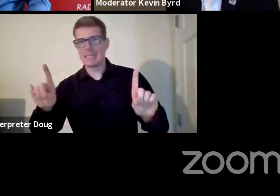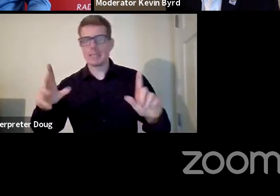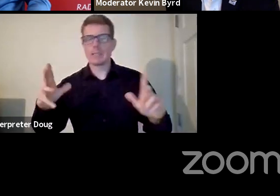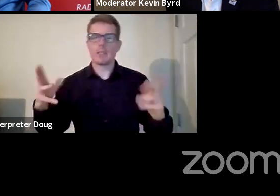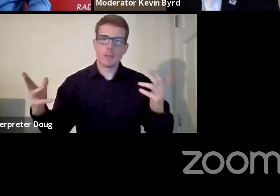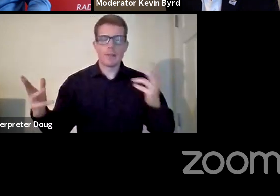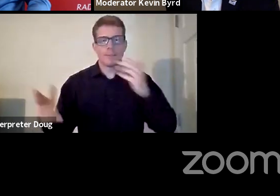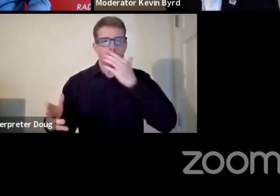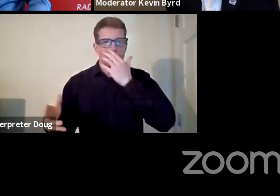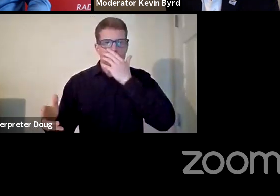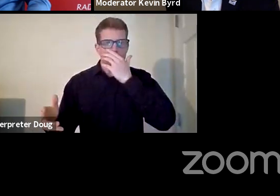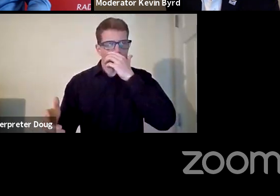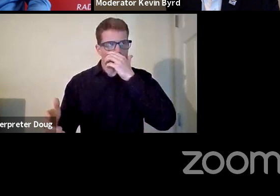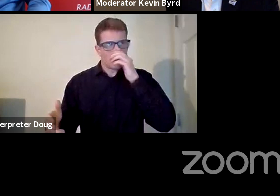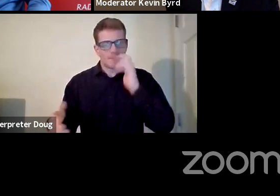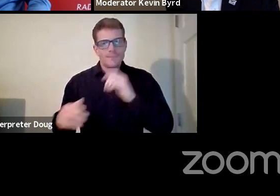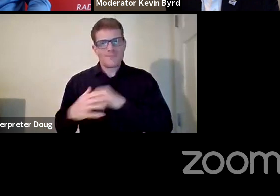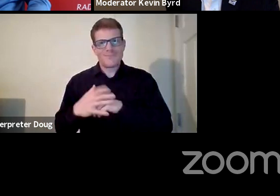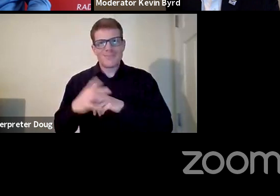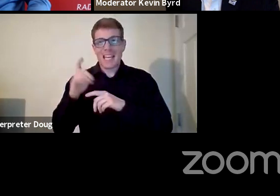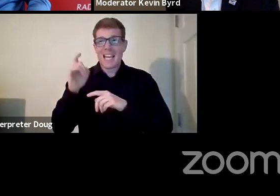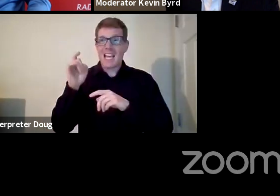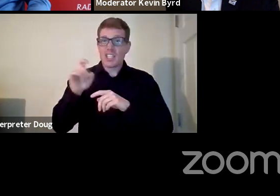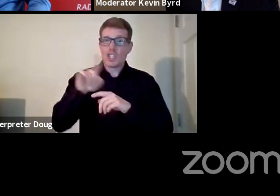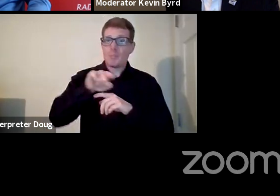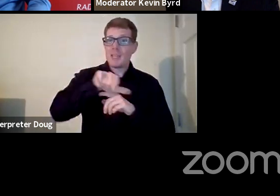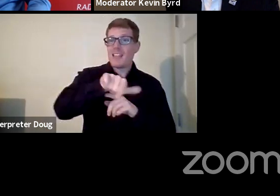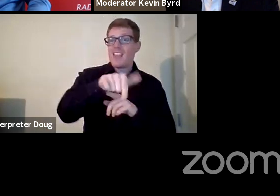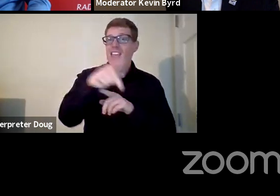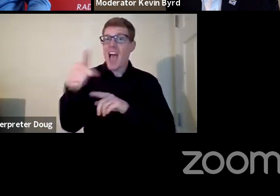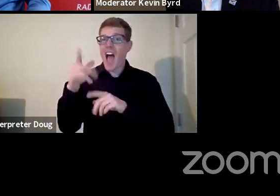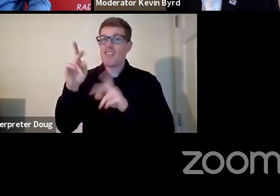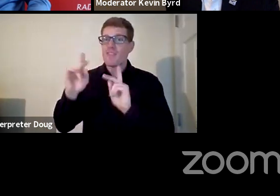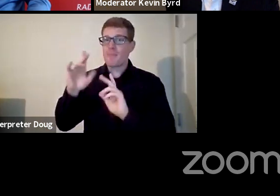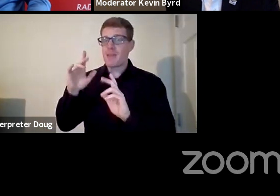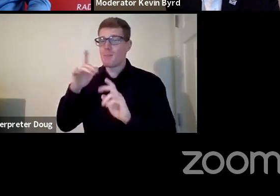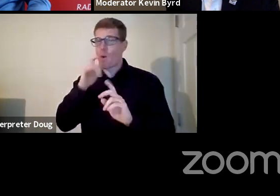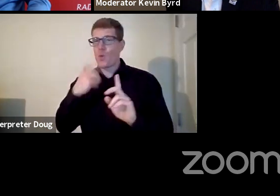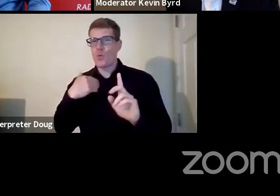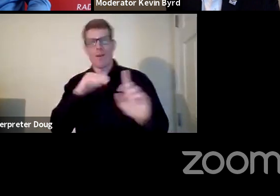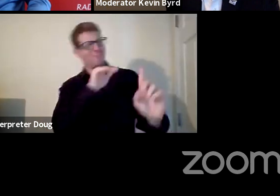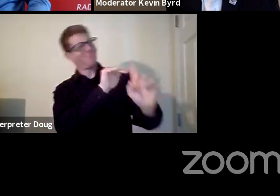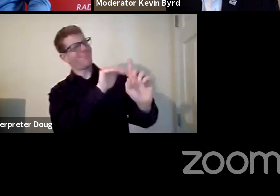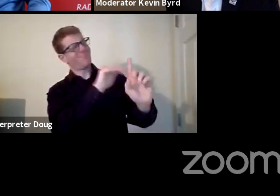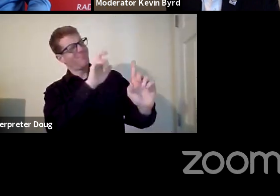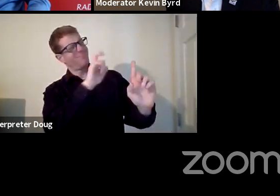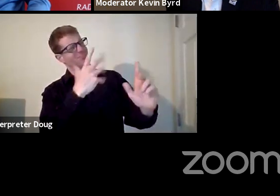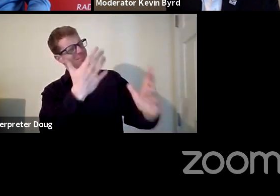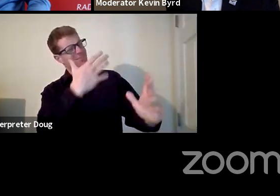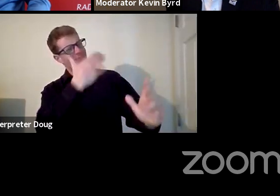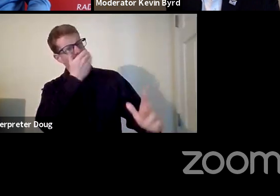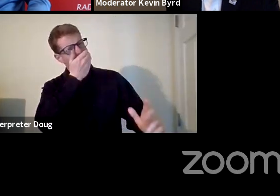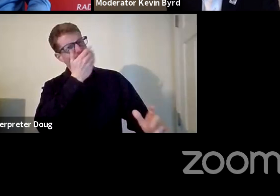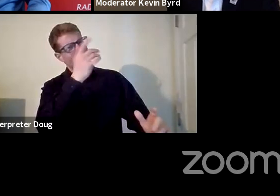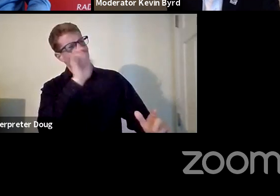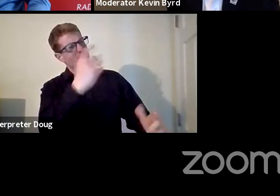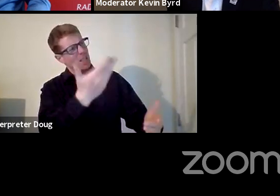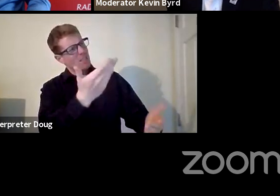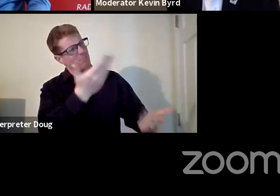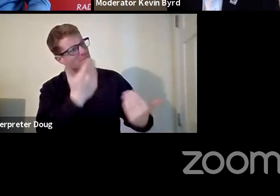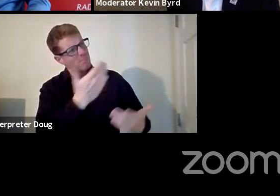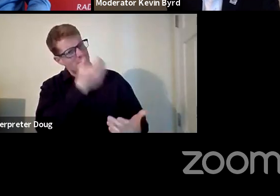it should be the others who ask, the other students, the other faculty staff who ask, could you put on a face